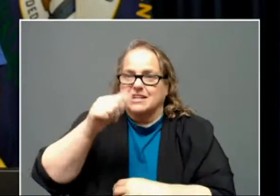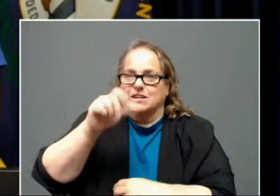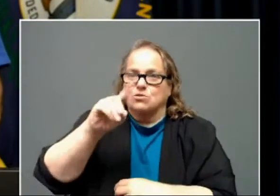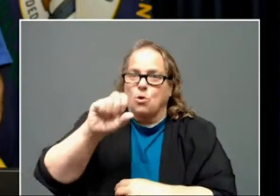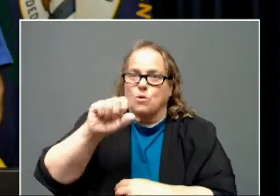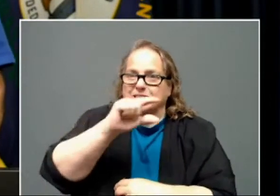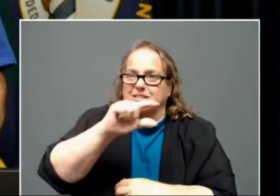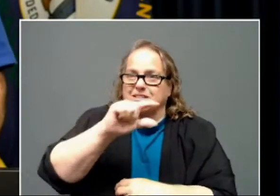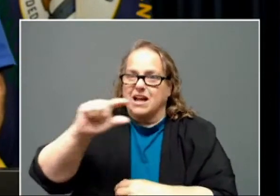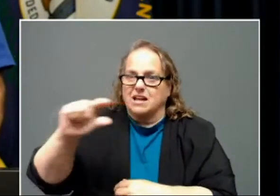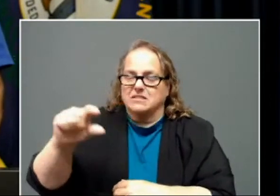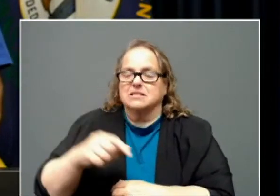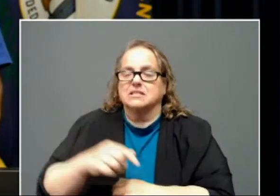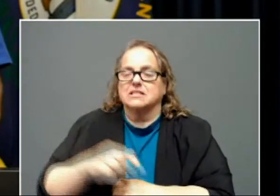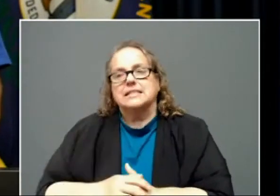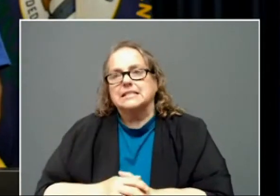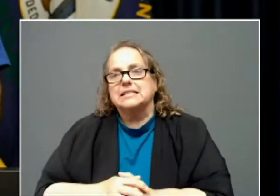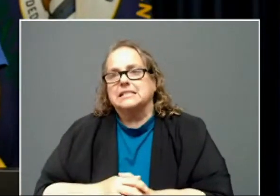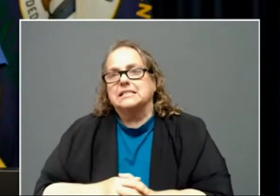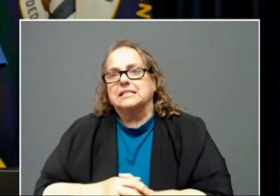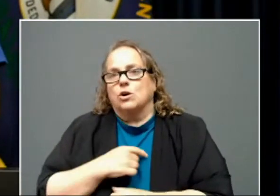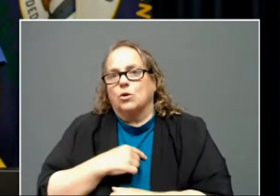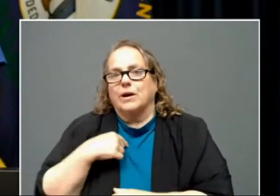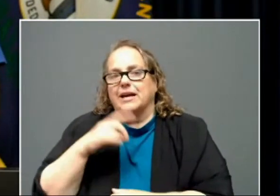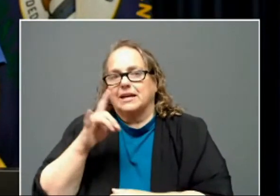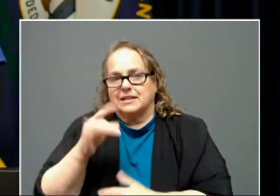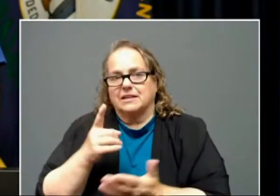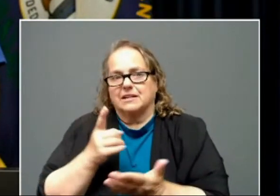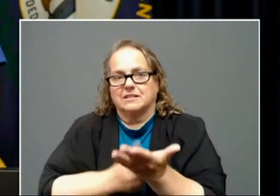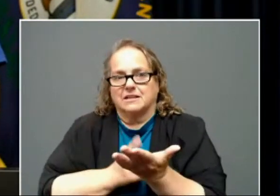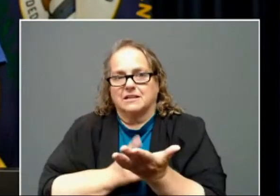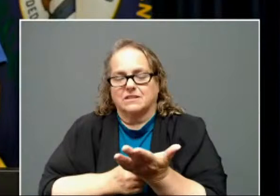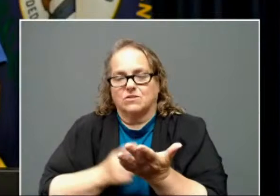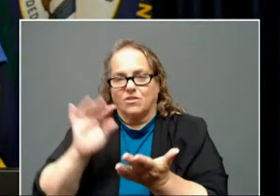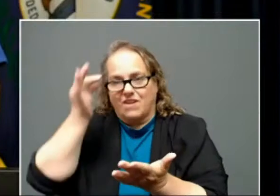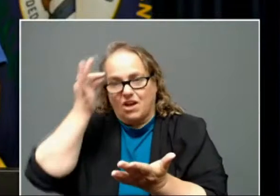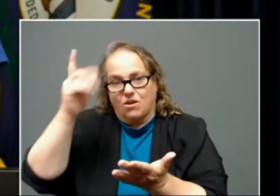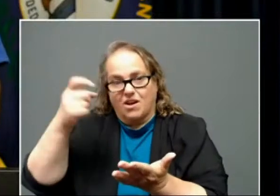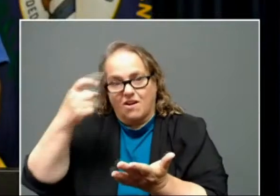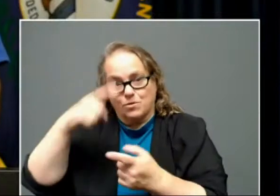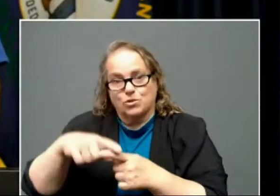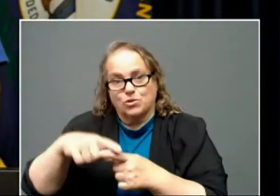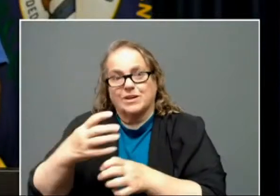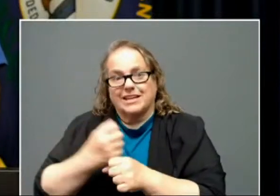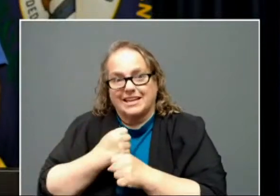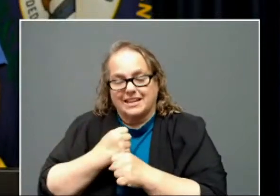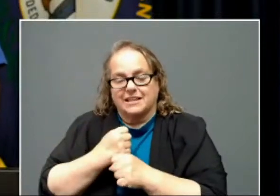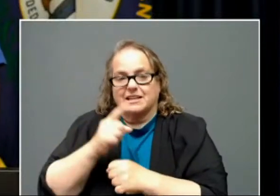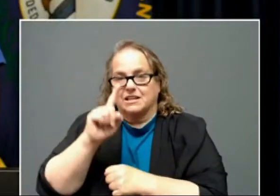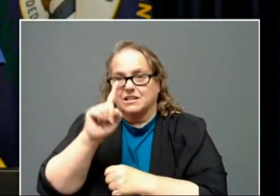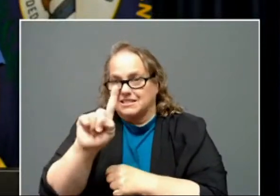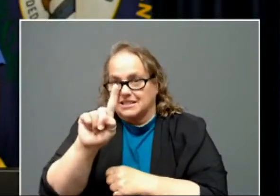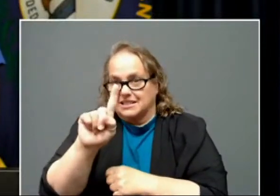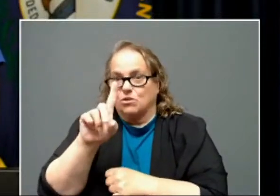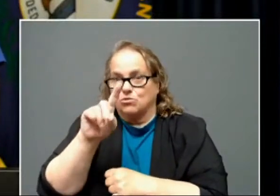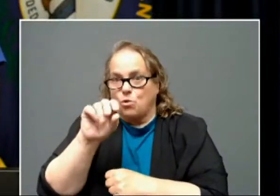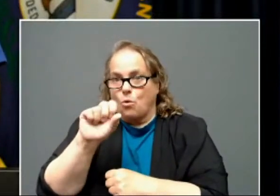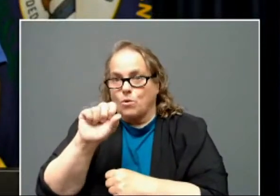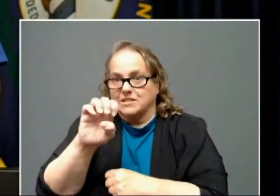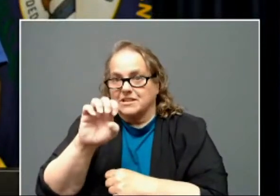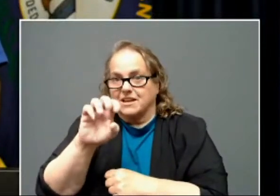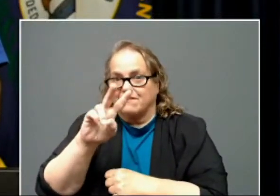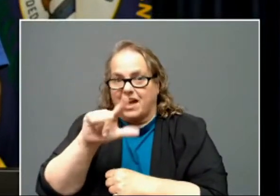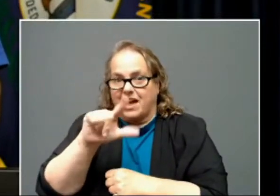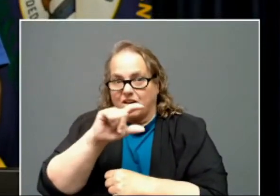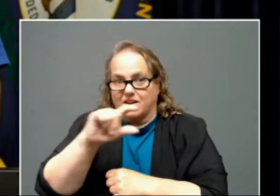government about our desire to get a single dose vial. It actually appears they're going the other way. I think Pfizer's going to go from 10 doses